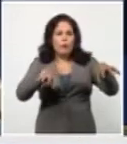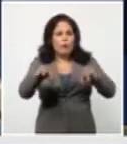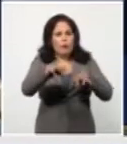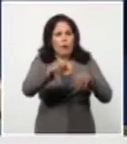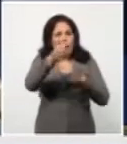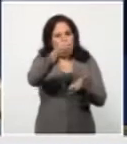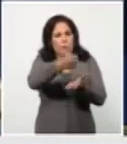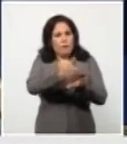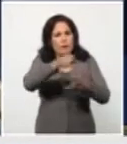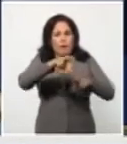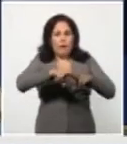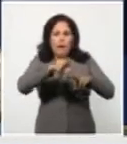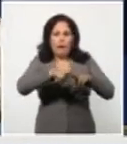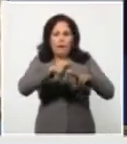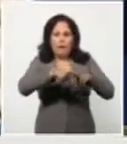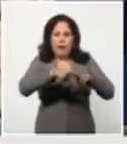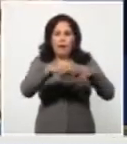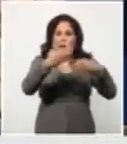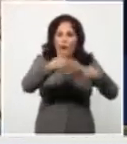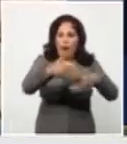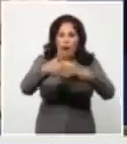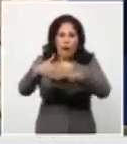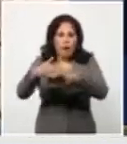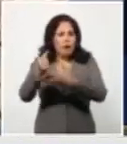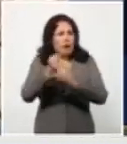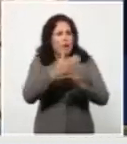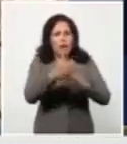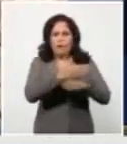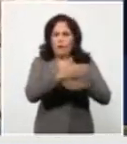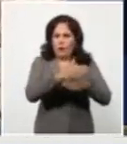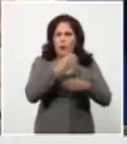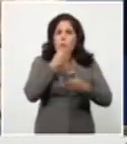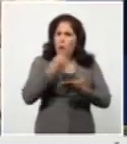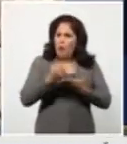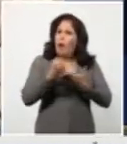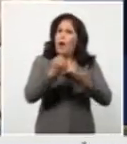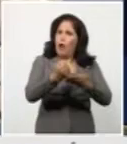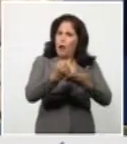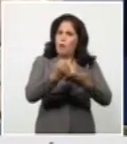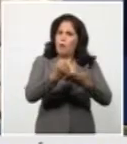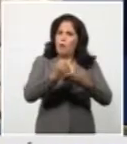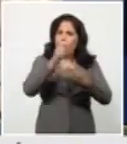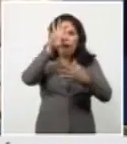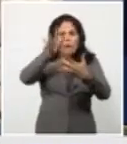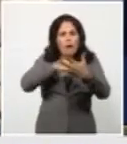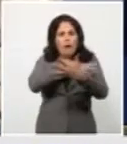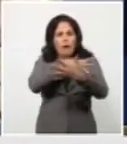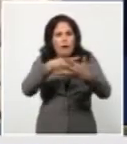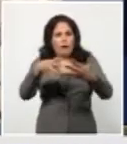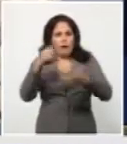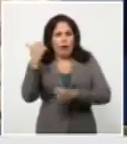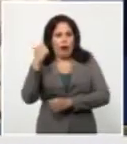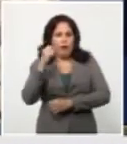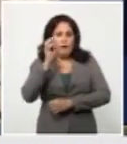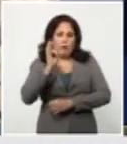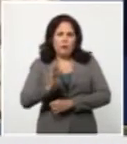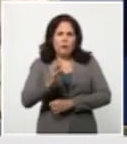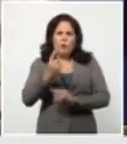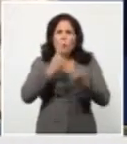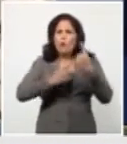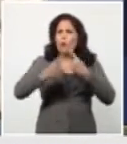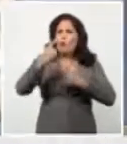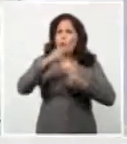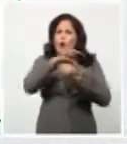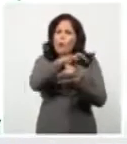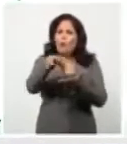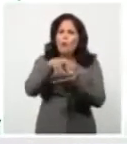In its route to the center, the motorcade will go through different areas of Havana, and I think